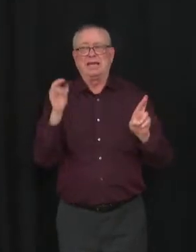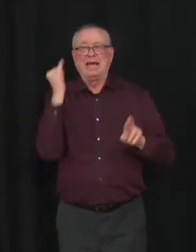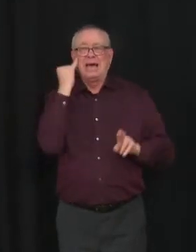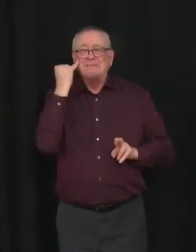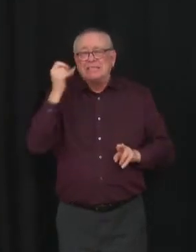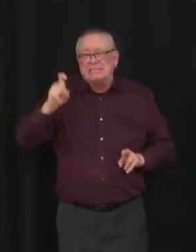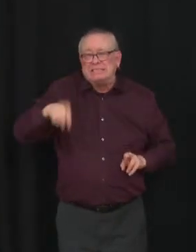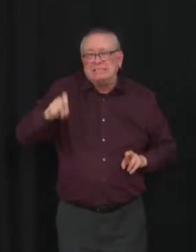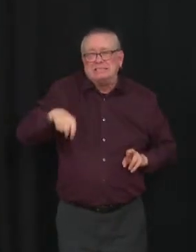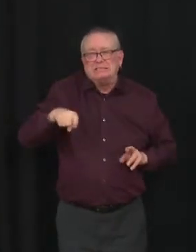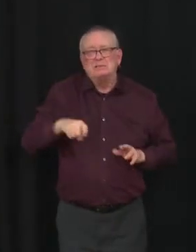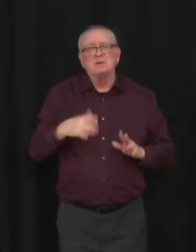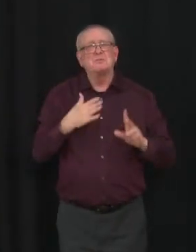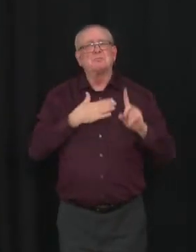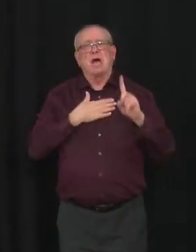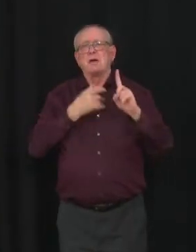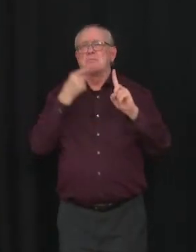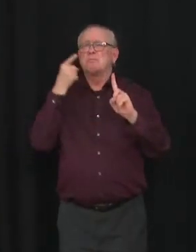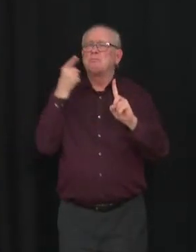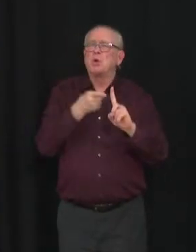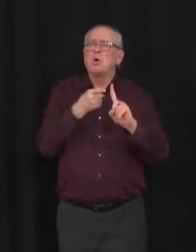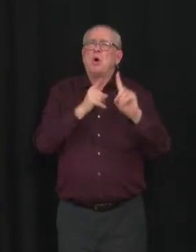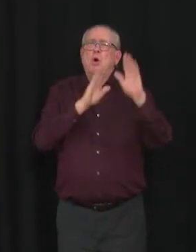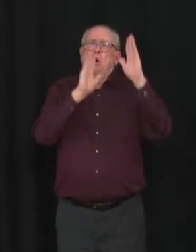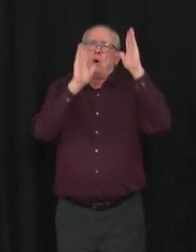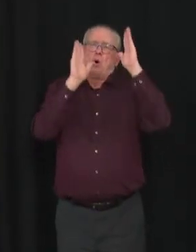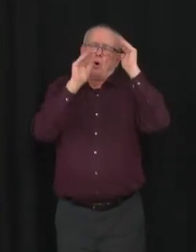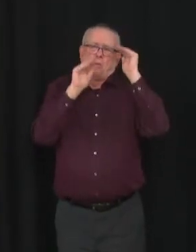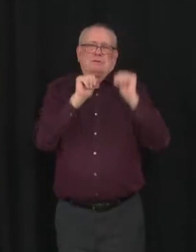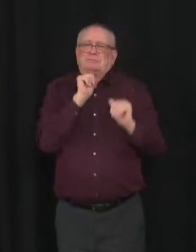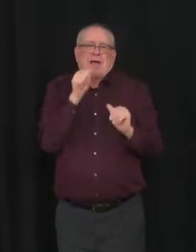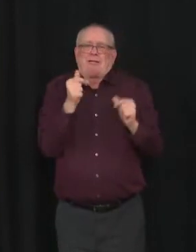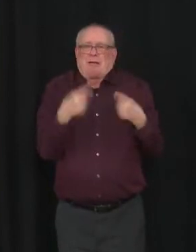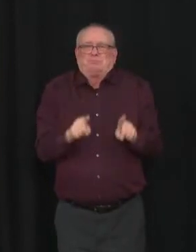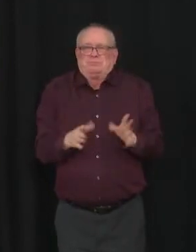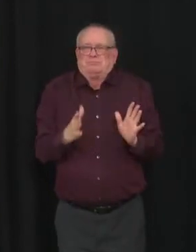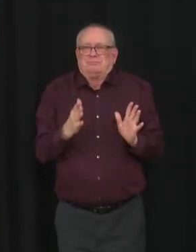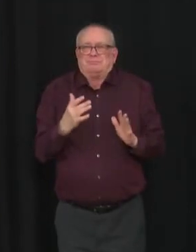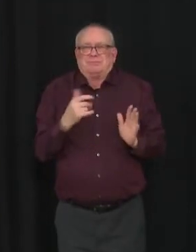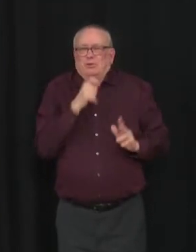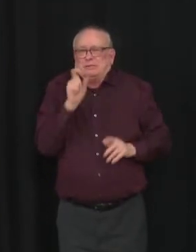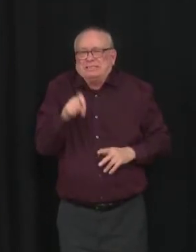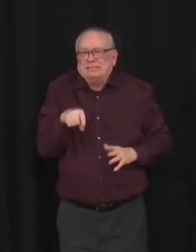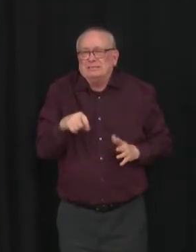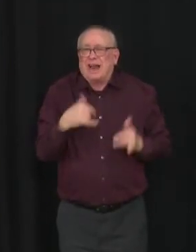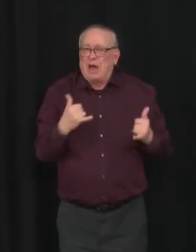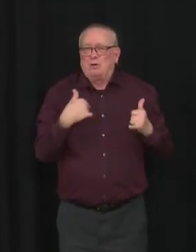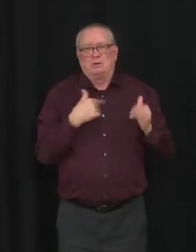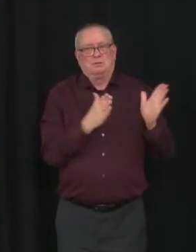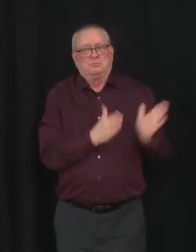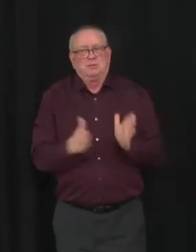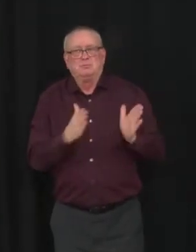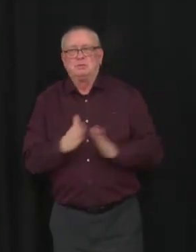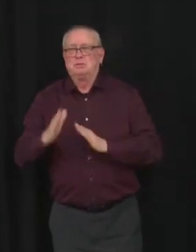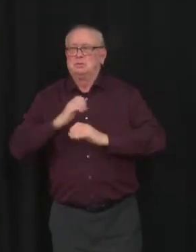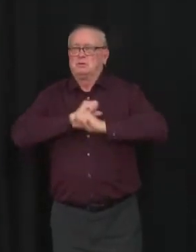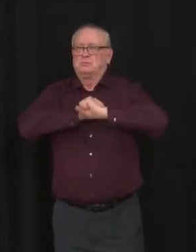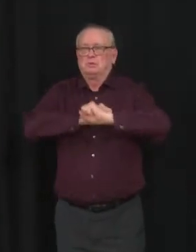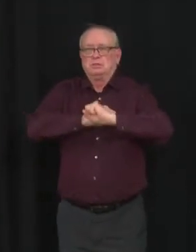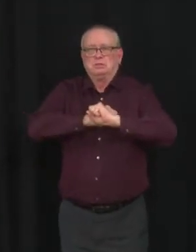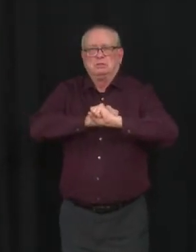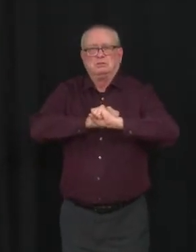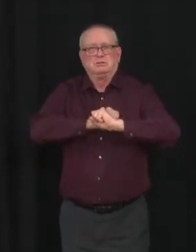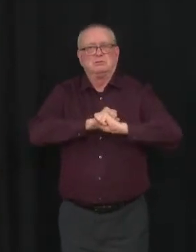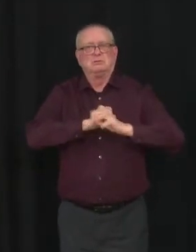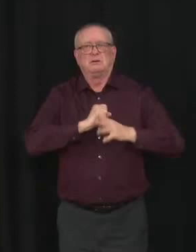clear, I hope they won't be needed. We are taking action to avoid it, and we're asking Albertans to help